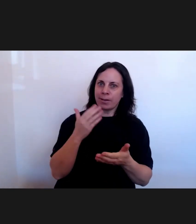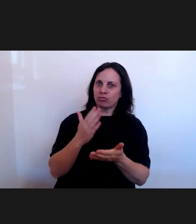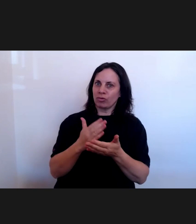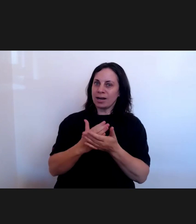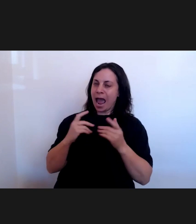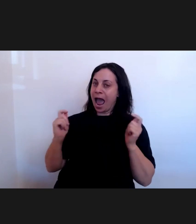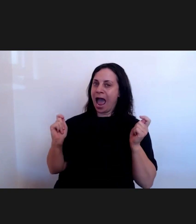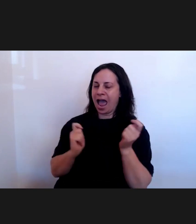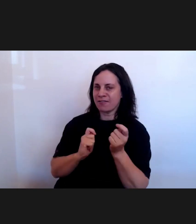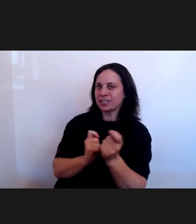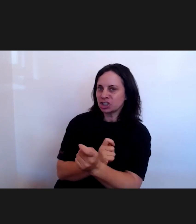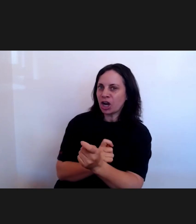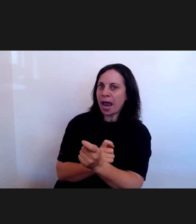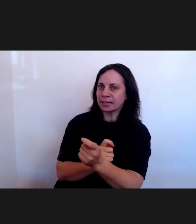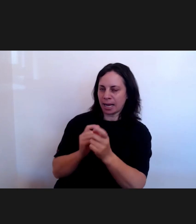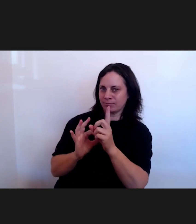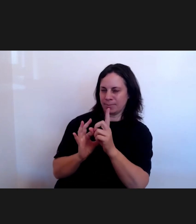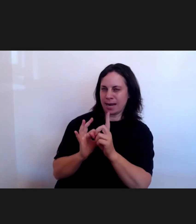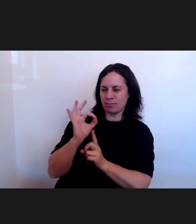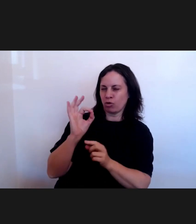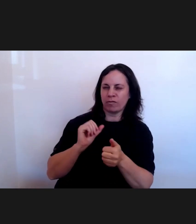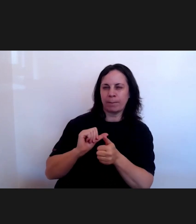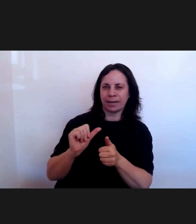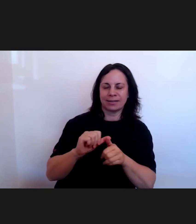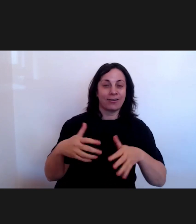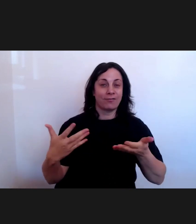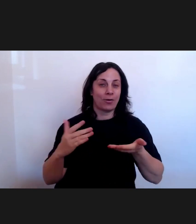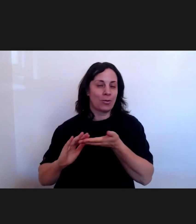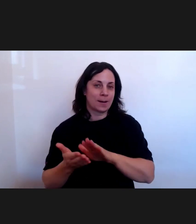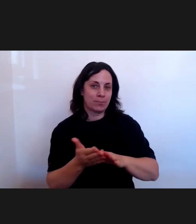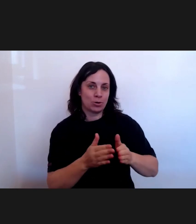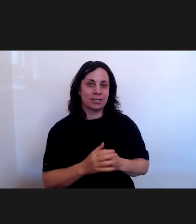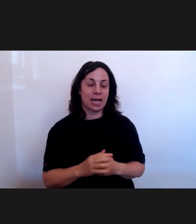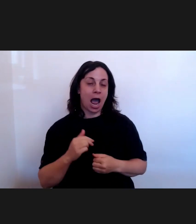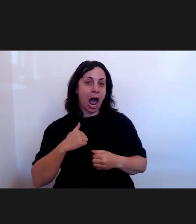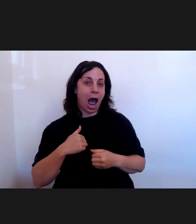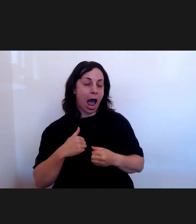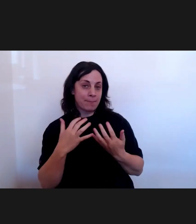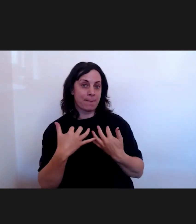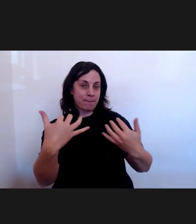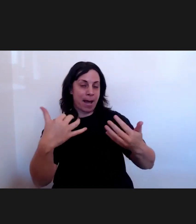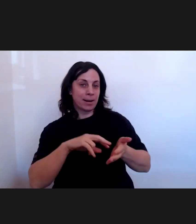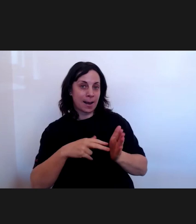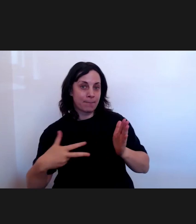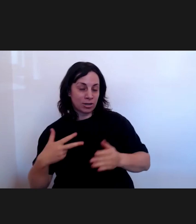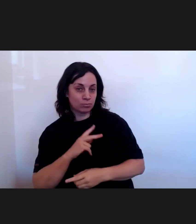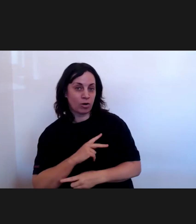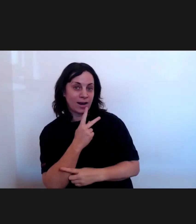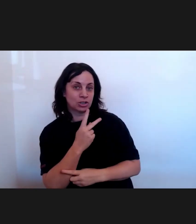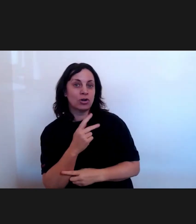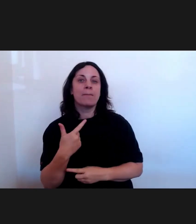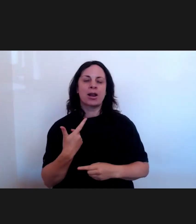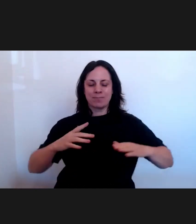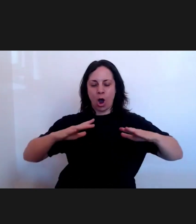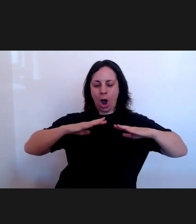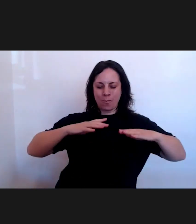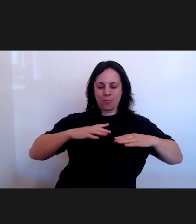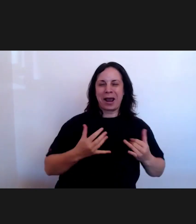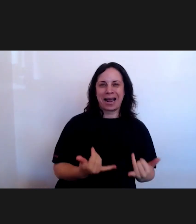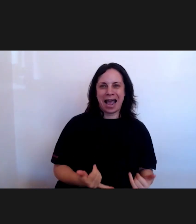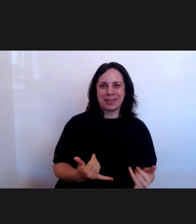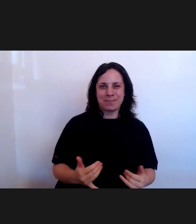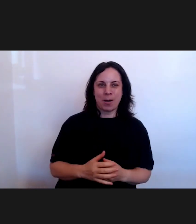the better for the communities. I'm a public policy professional, but I'm actually on a break at the moment. So I'm really looking forward to having